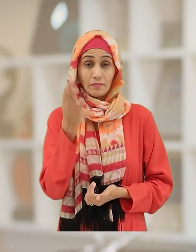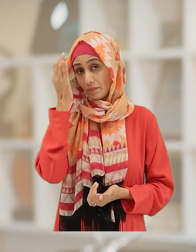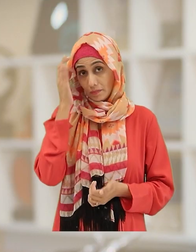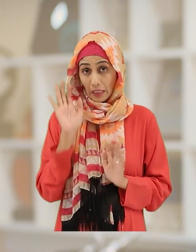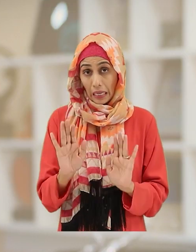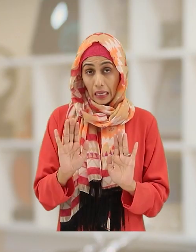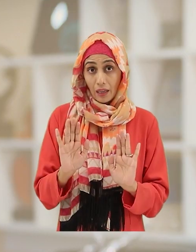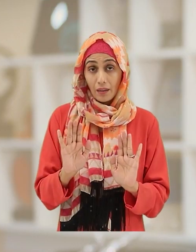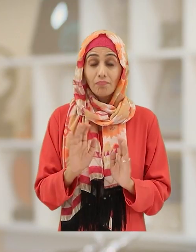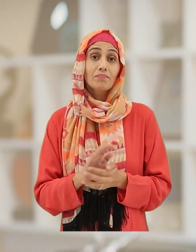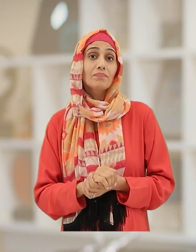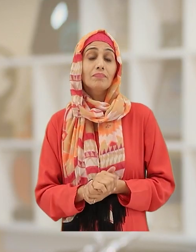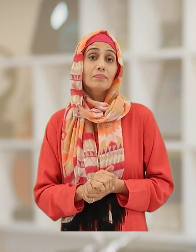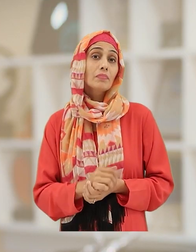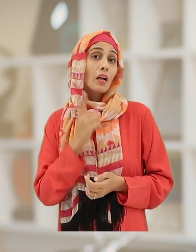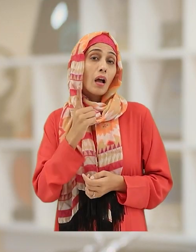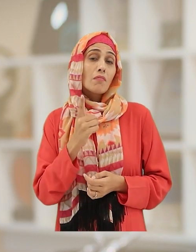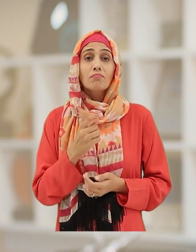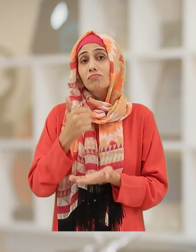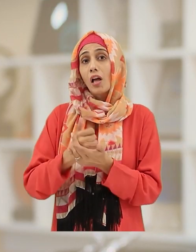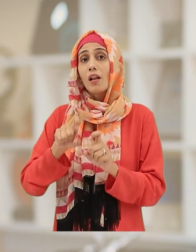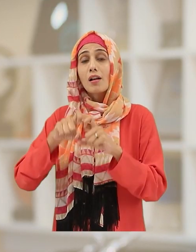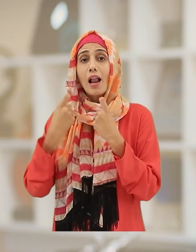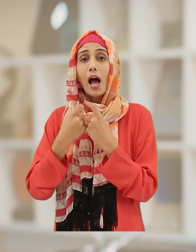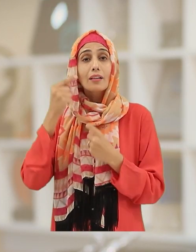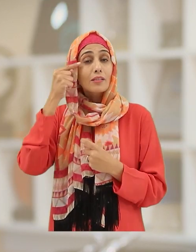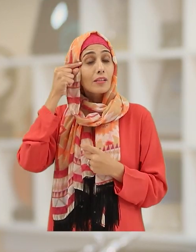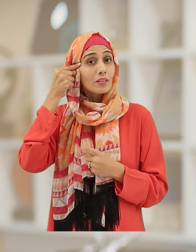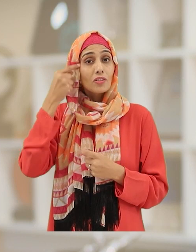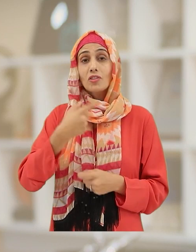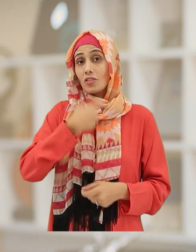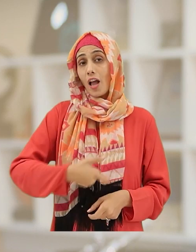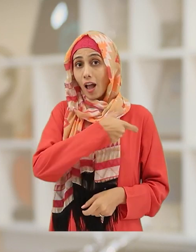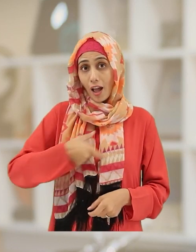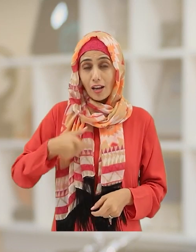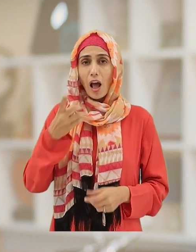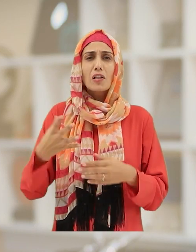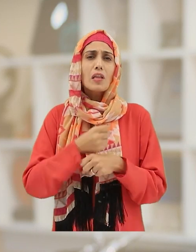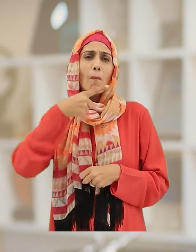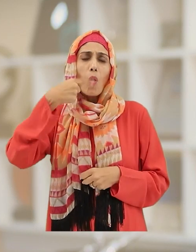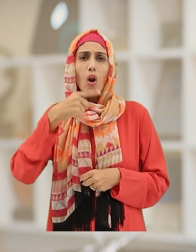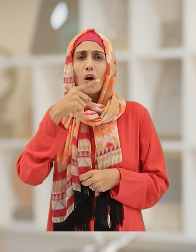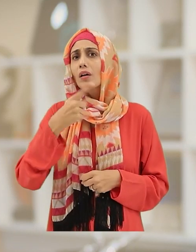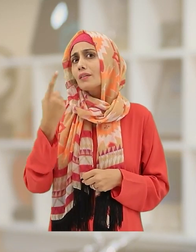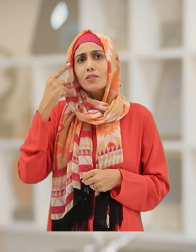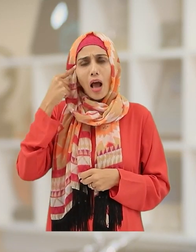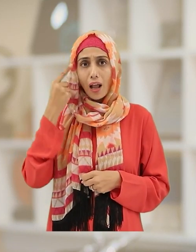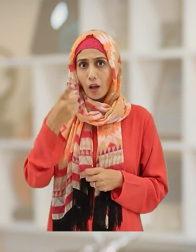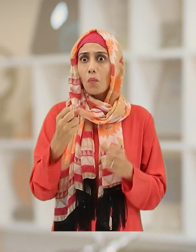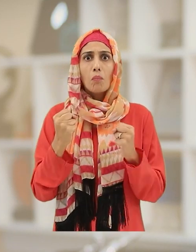You're very intelligent, but if you had to sit in a classroom in China that was in full Chinese, you would be